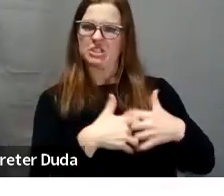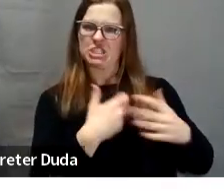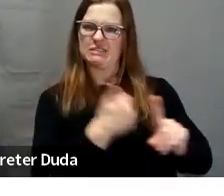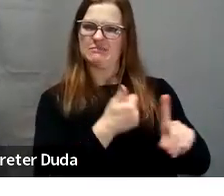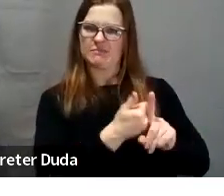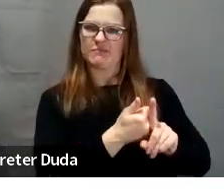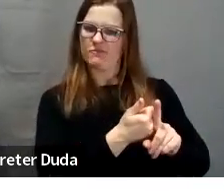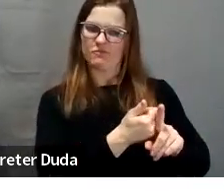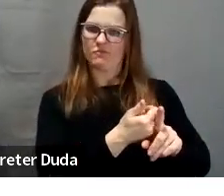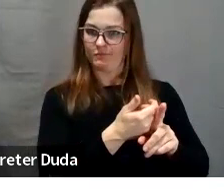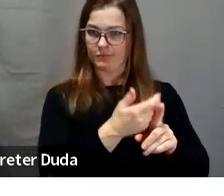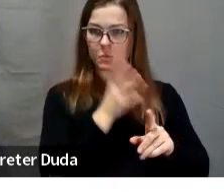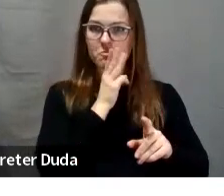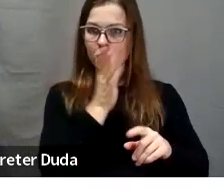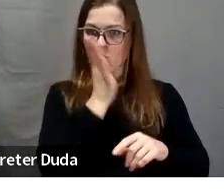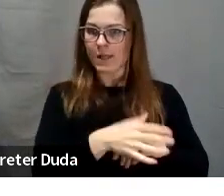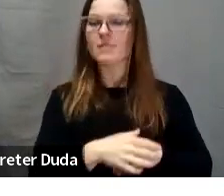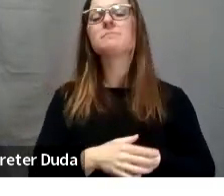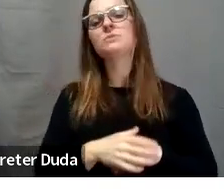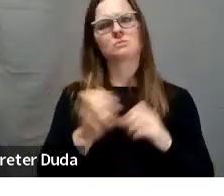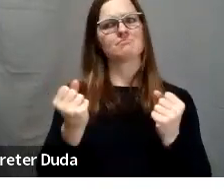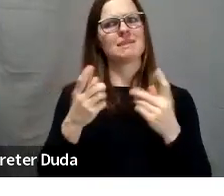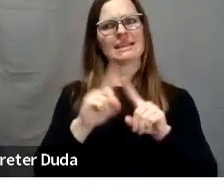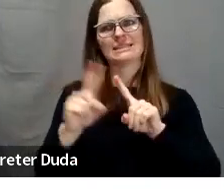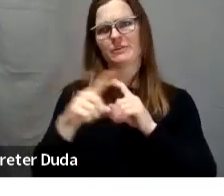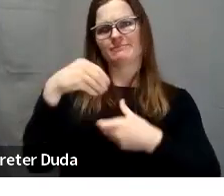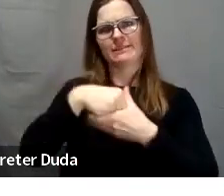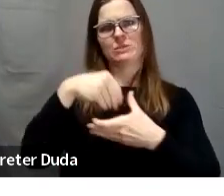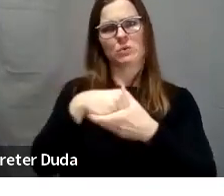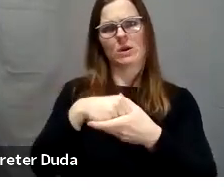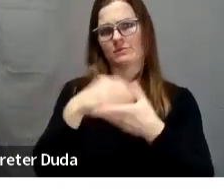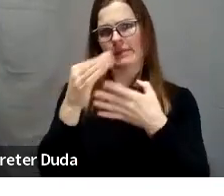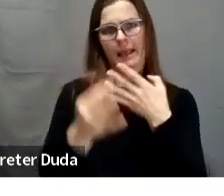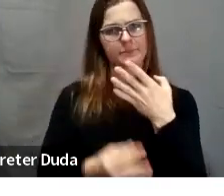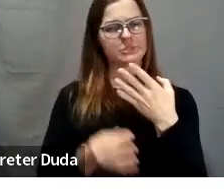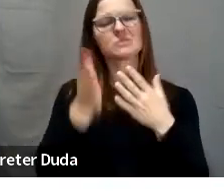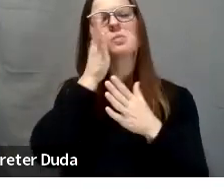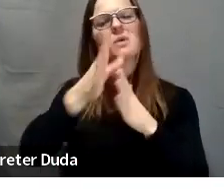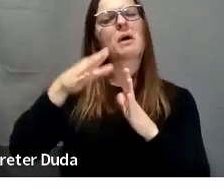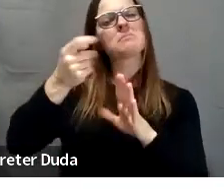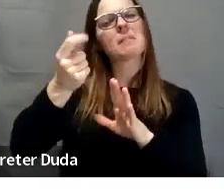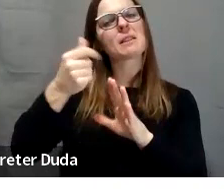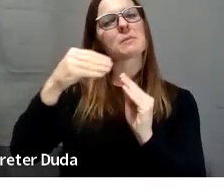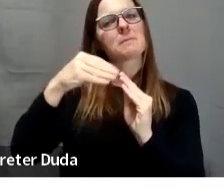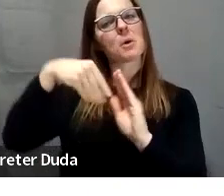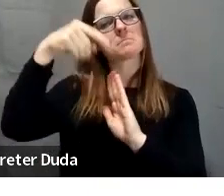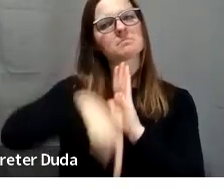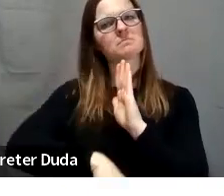type of indoor gardening options. And we're going to go into a little bit more about